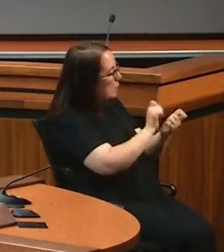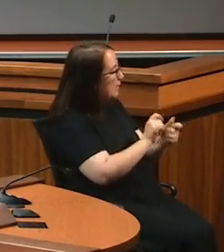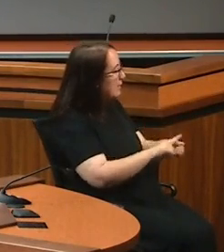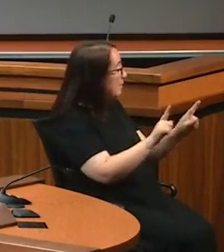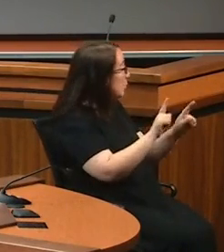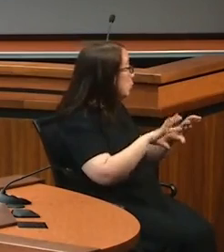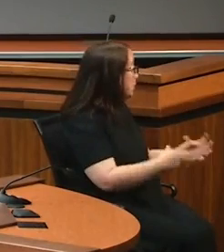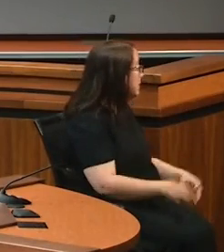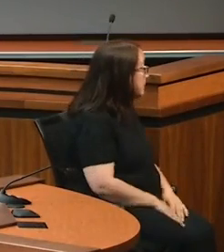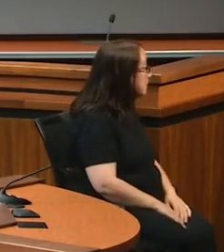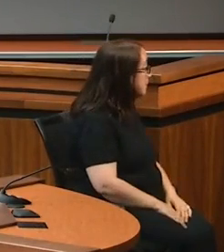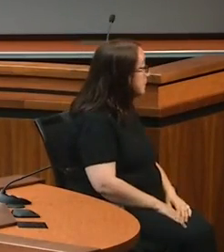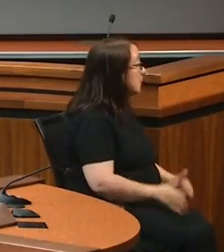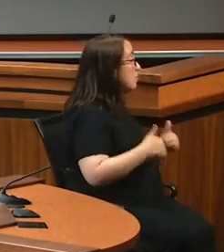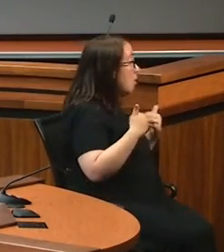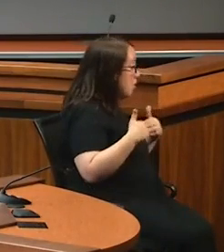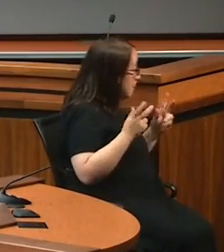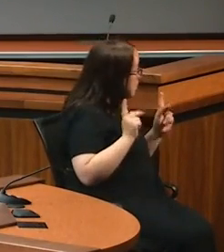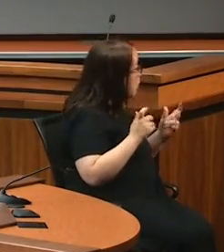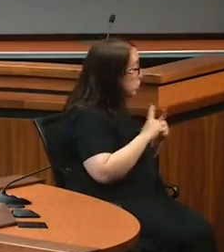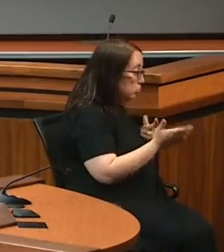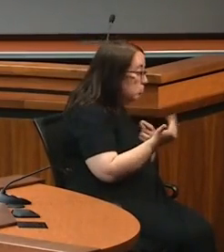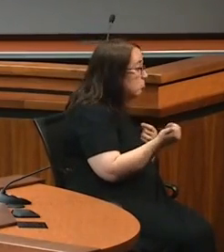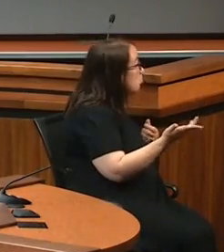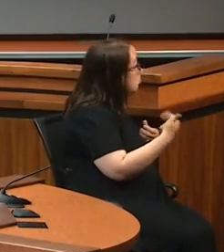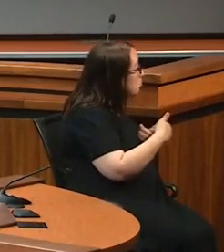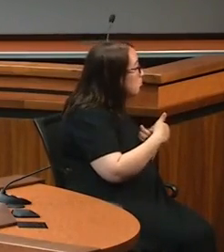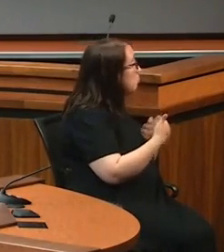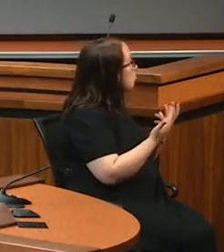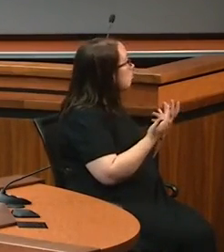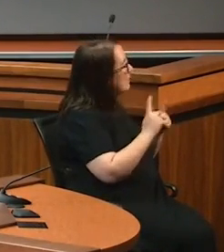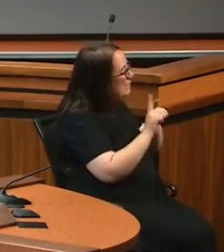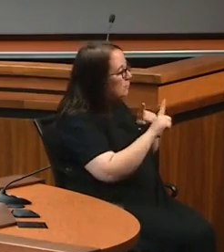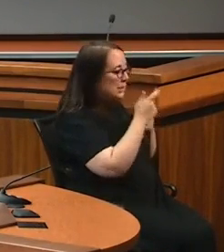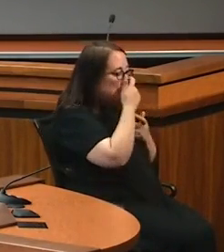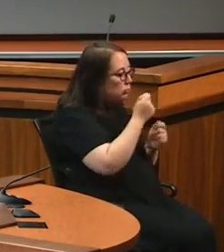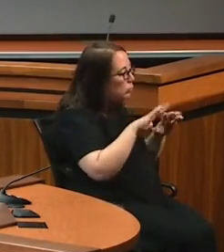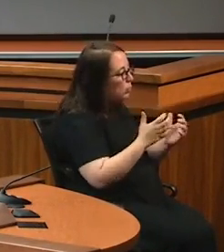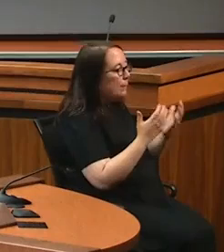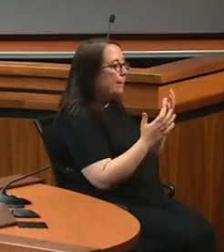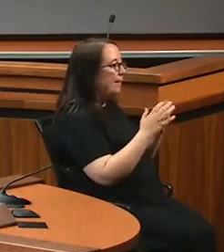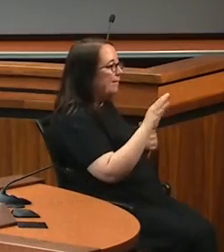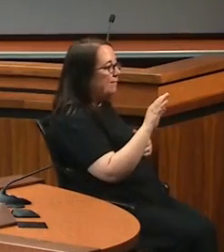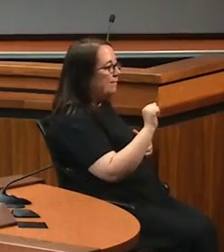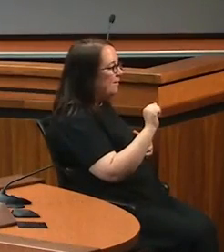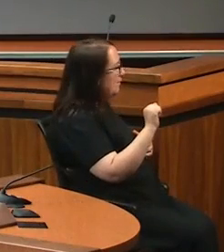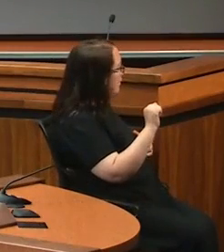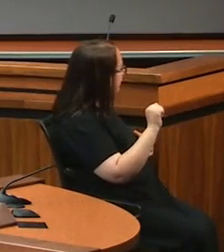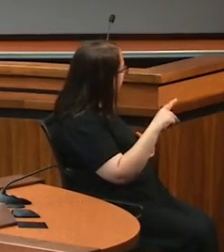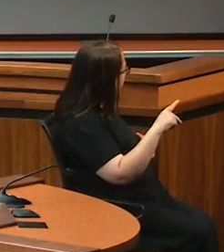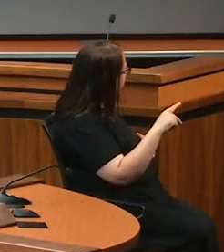And we want to meet with the youth in the communities, different interest groups. It might be the faith community, some of the